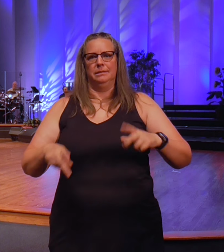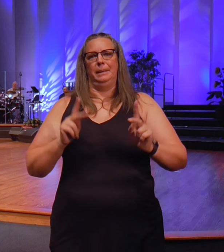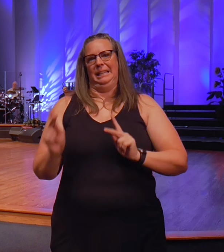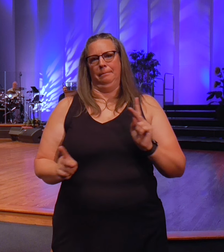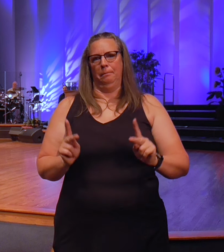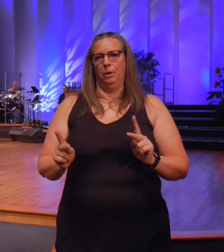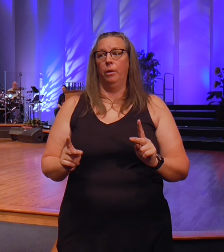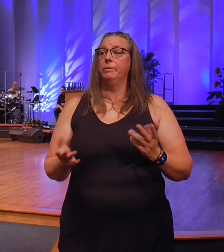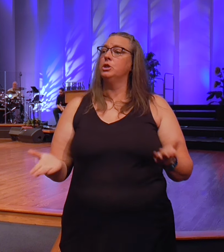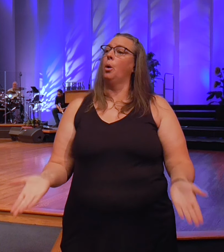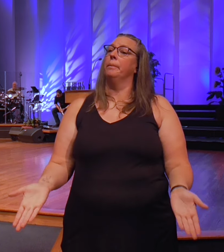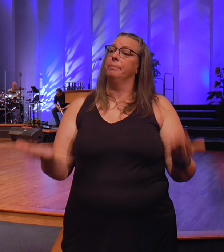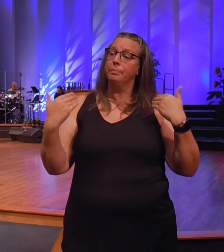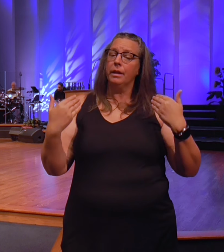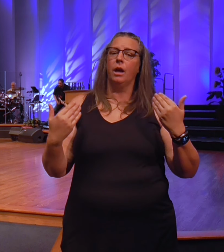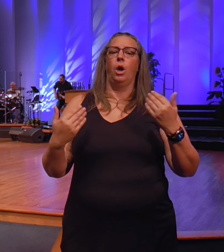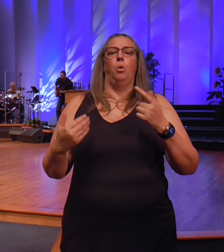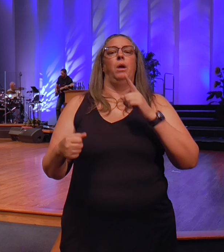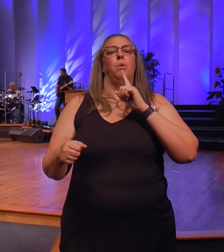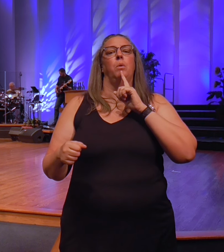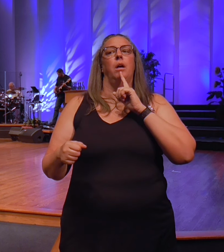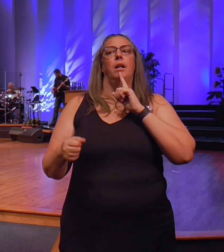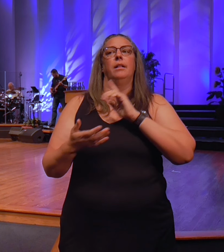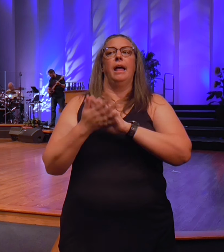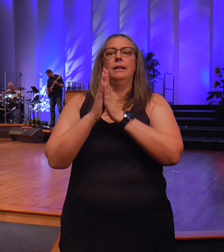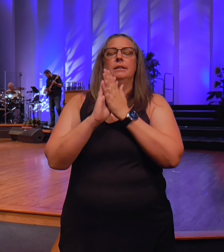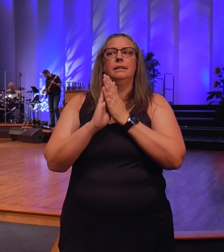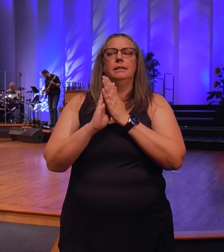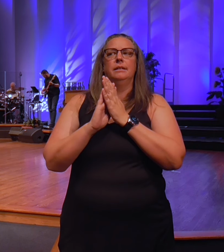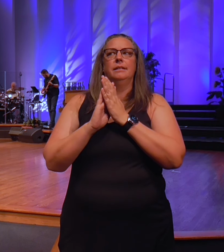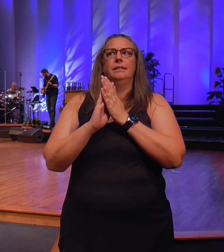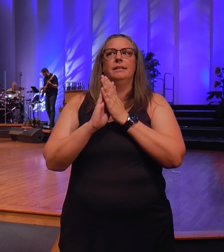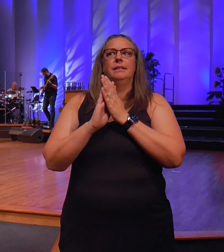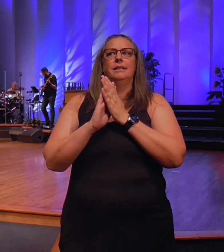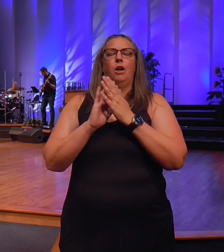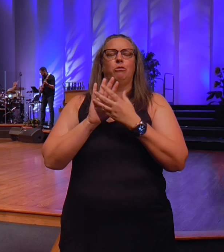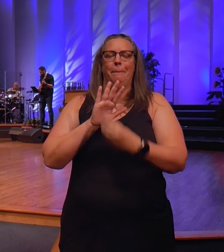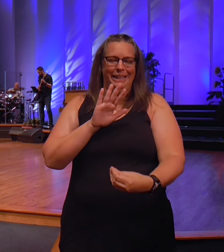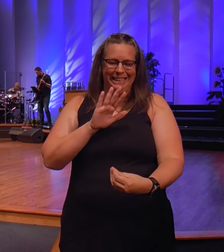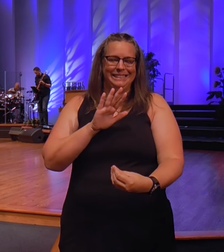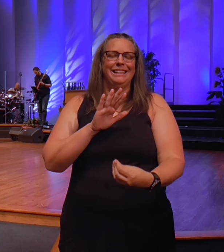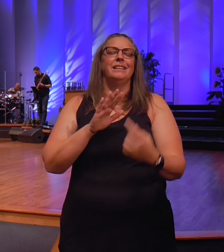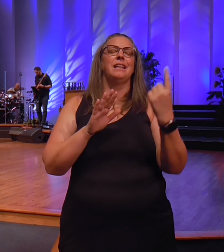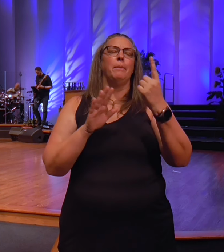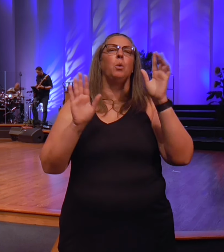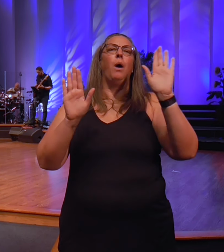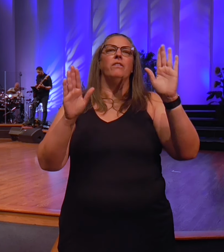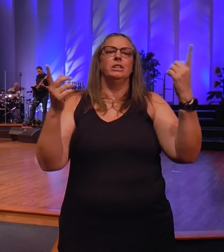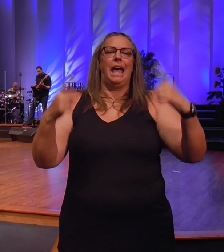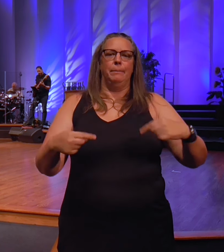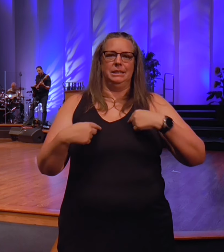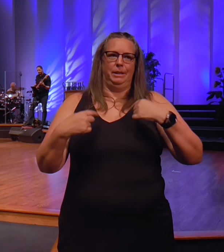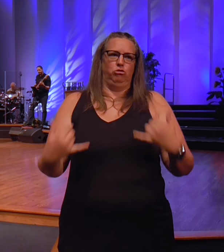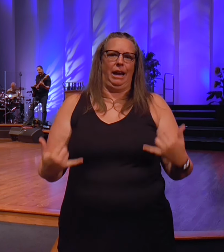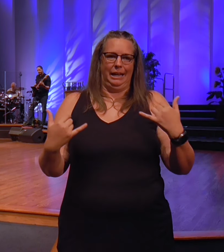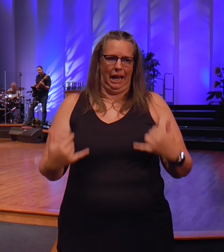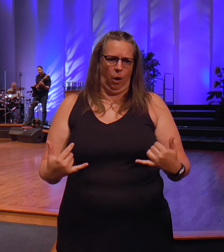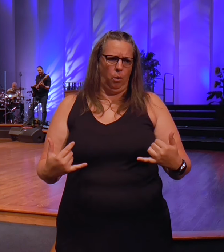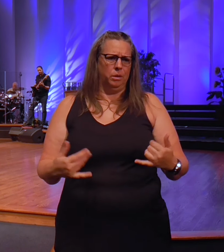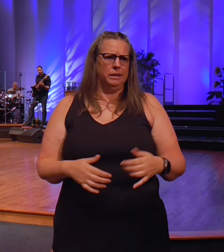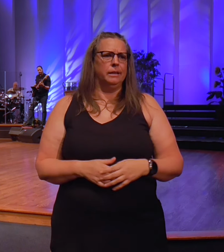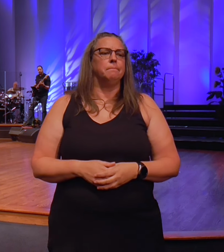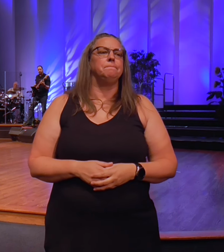that, if you'd like to stand, take a hand. We're going to say a benediction before we sing our peace song. Repeat after me. Something wonderful is happening to me right now.